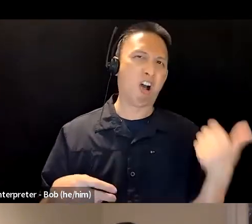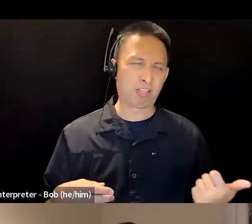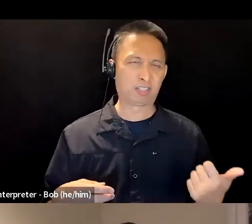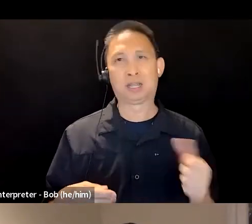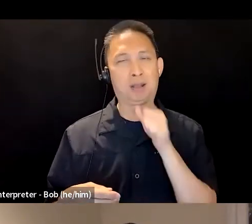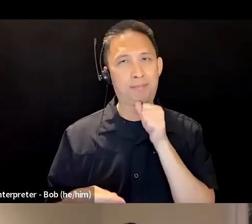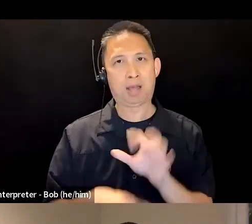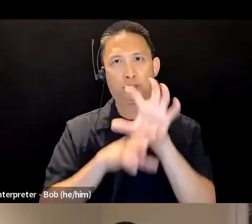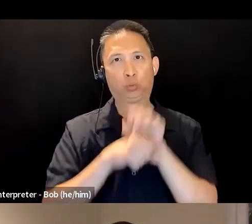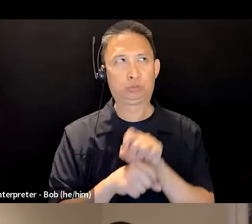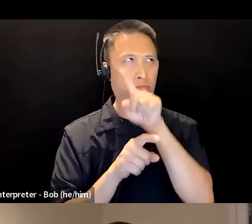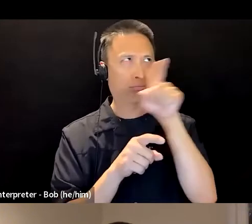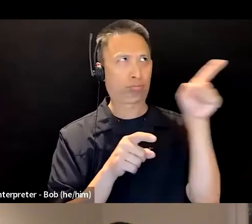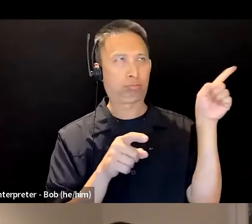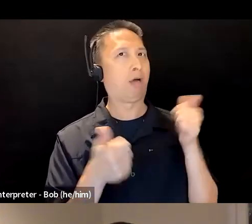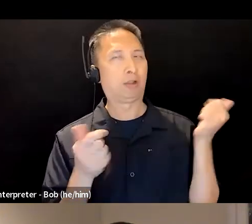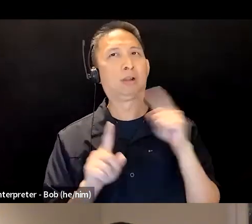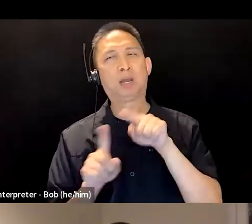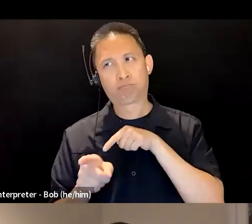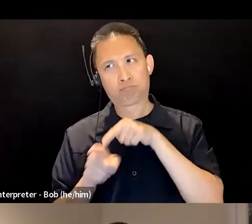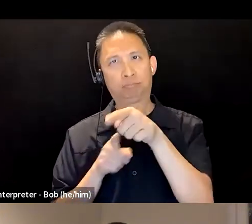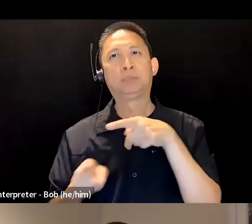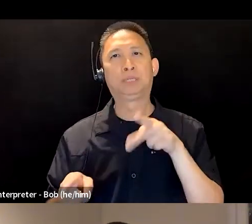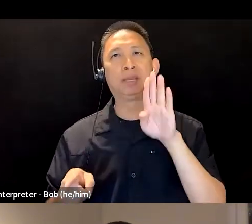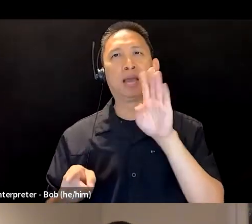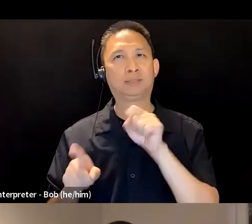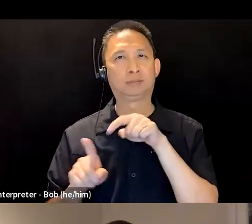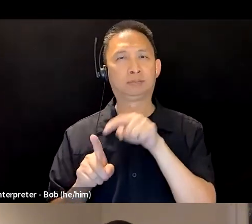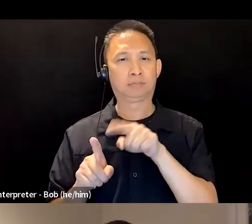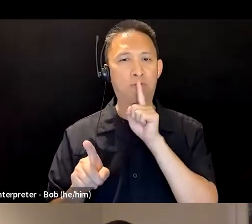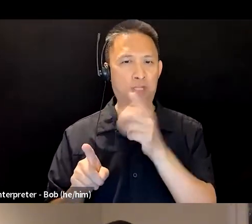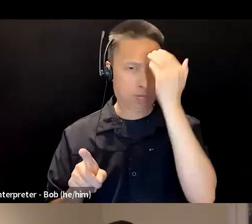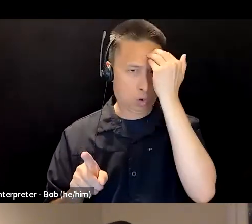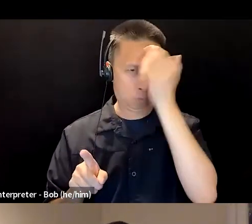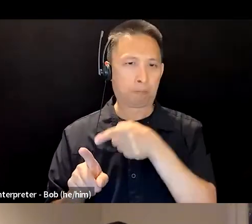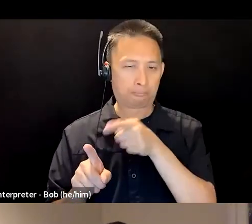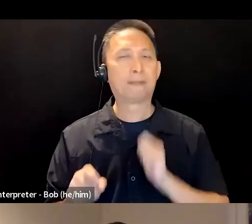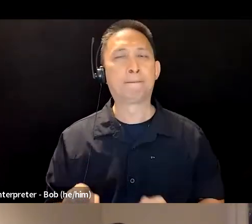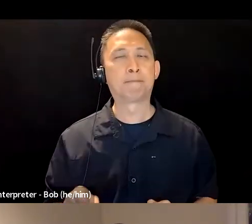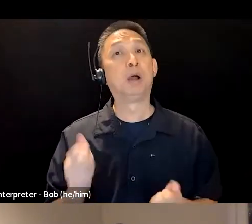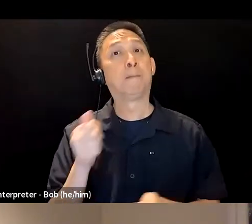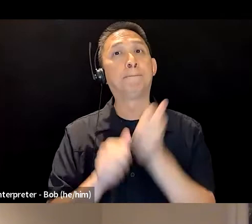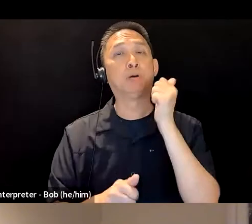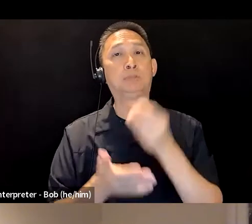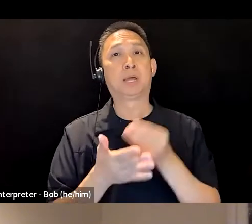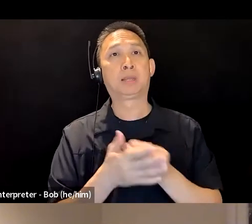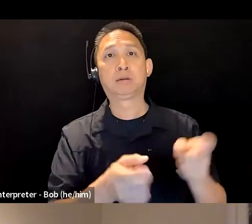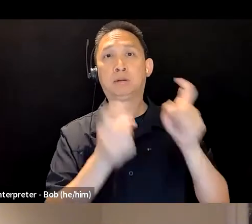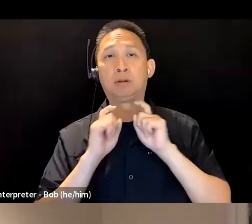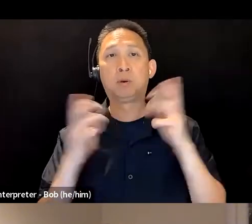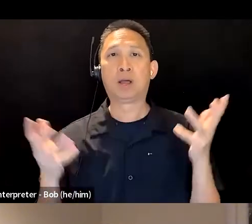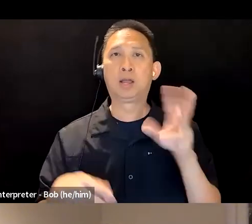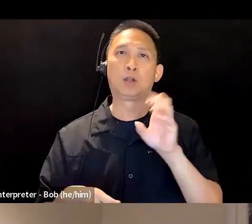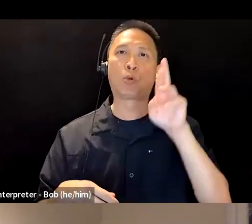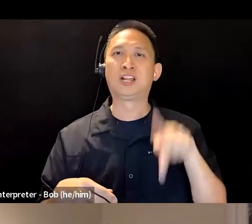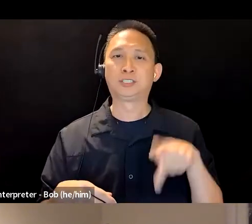in the PBS world and in APT world. But it's largely funded by the Corporation for Public